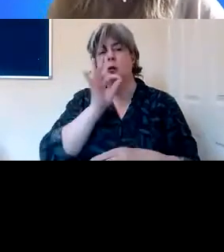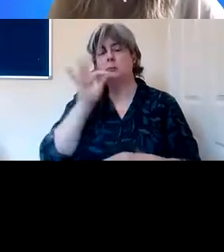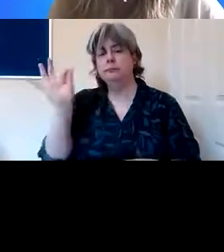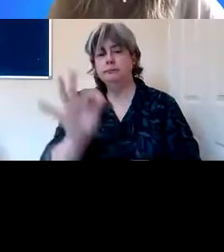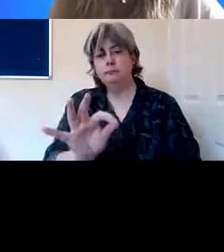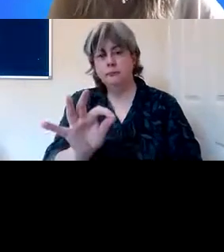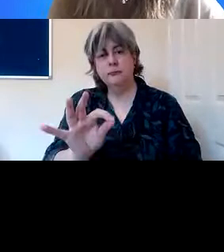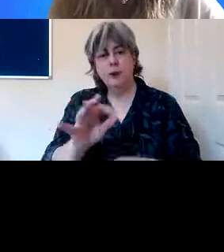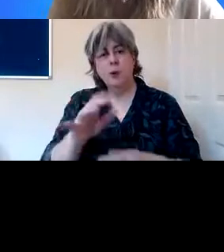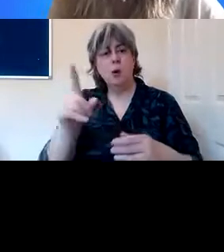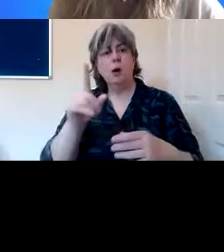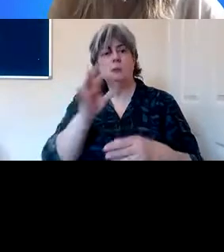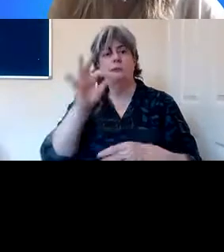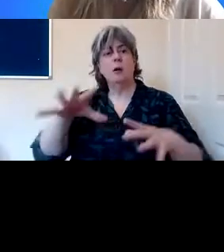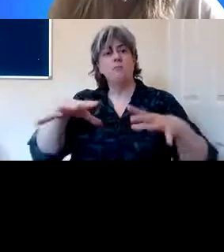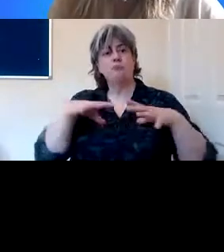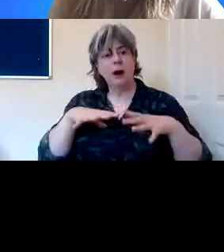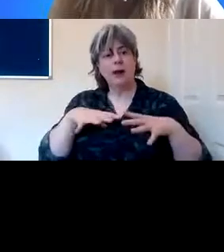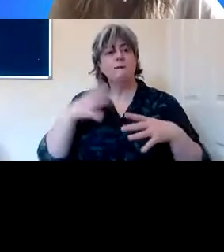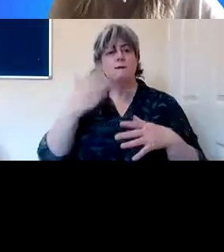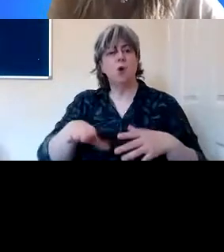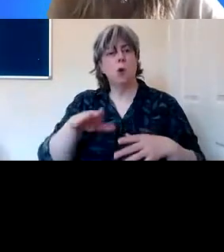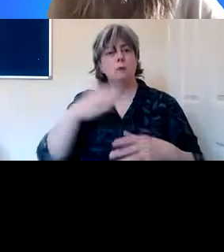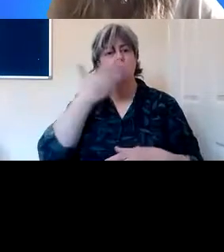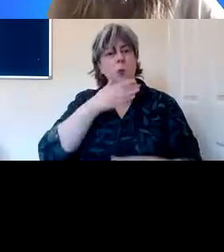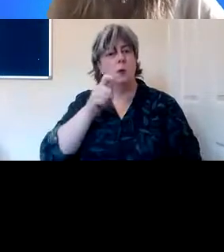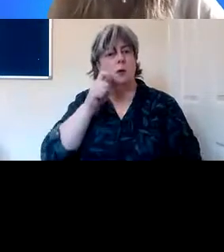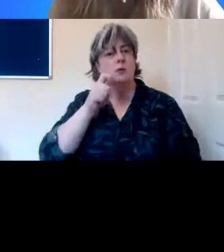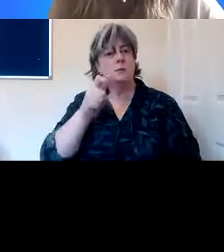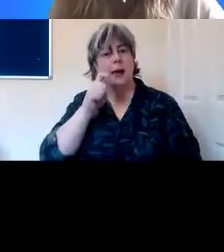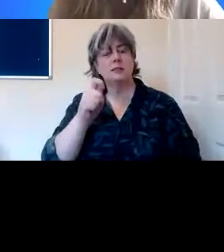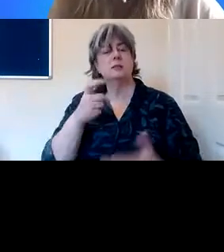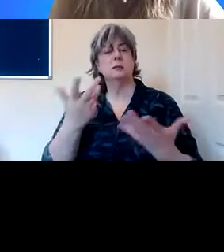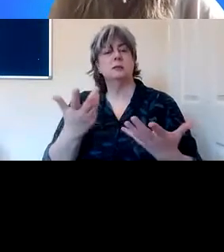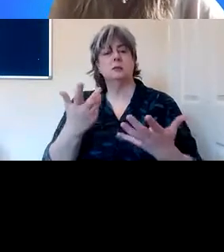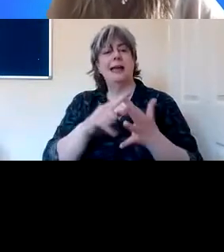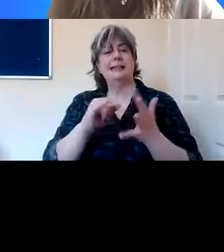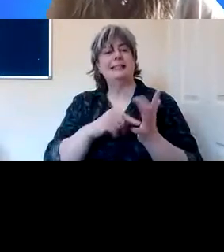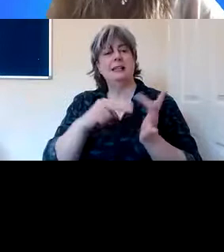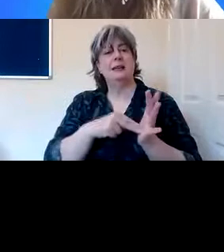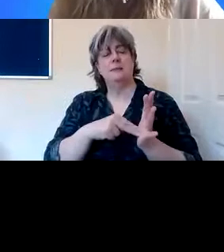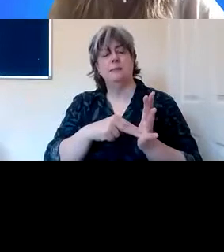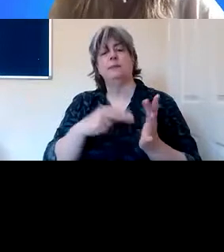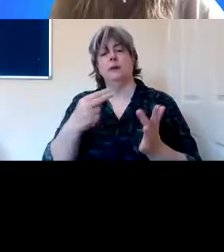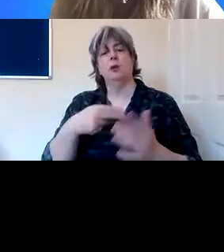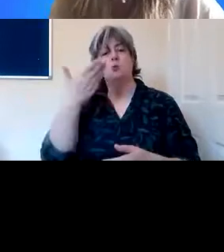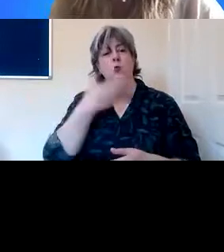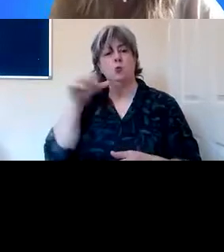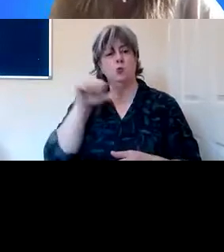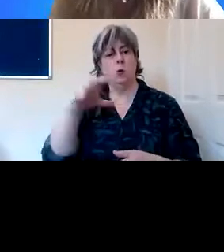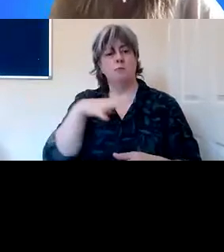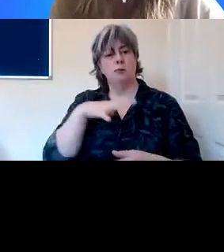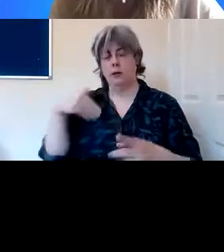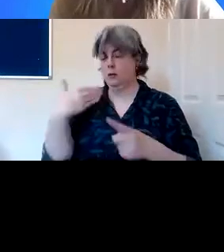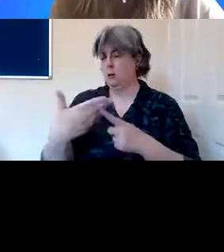ESTIN inspections. Schools were meant to have a break this last year to prepare for and develop their new curriculum, and it's